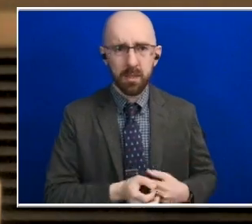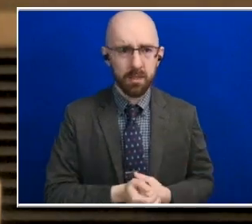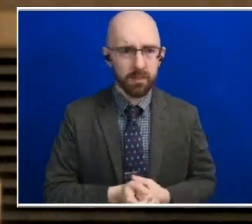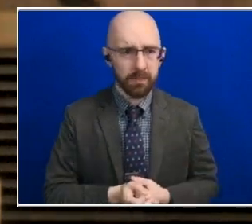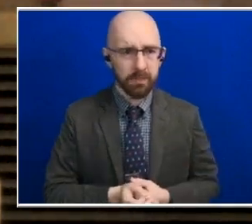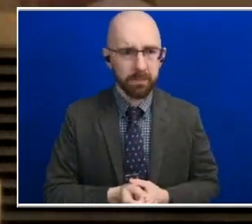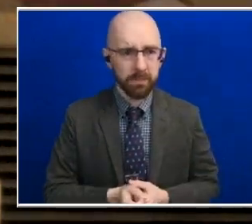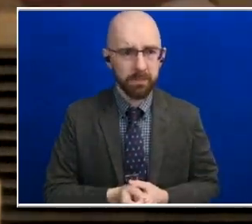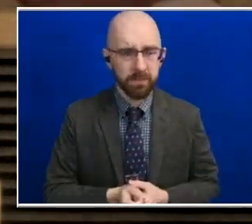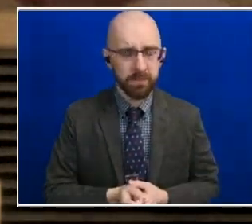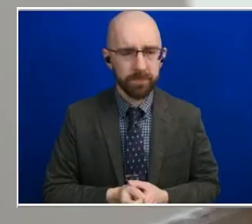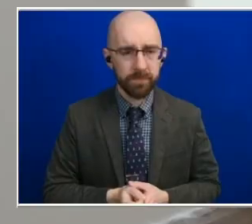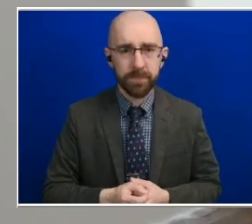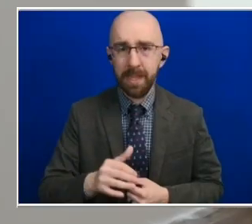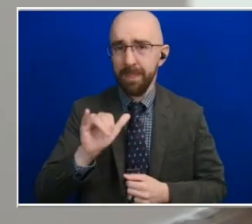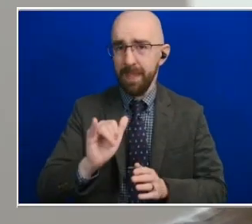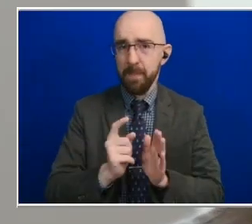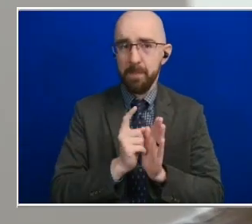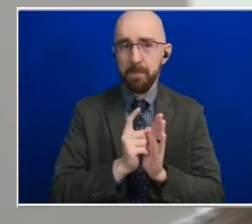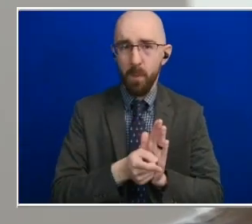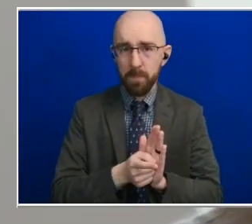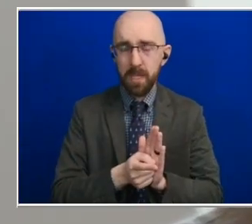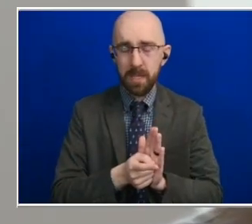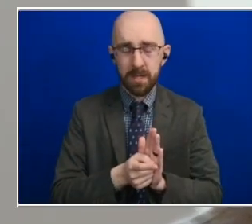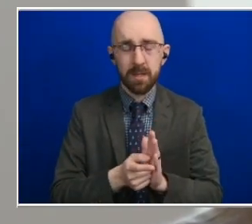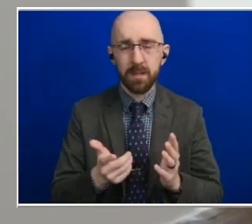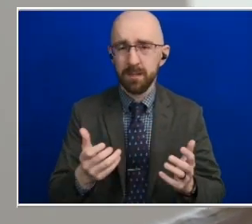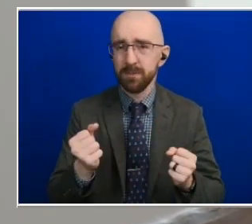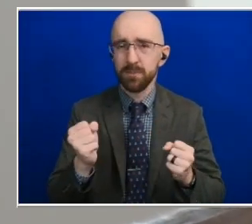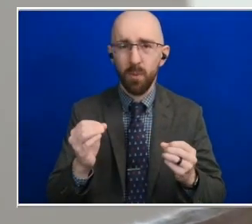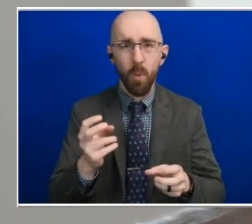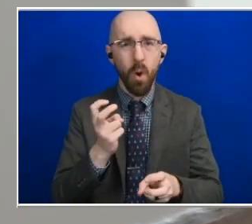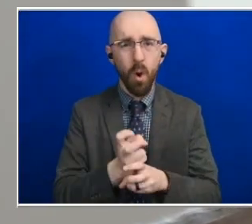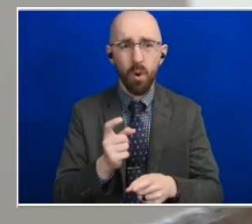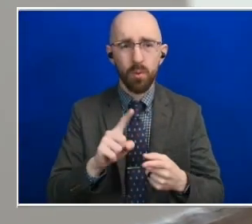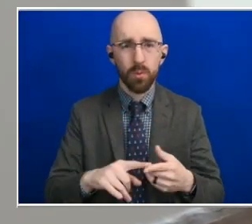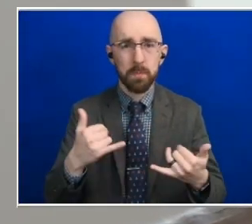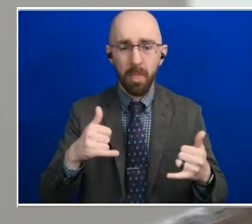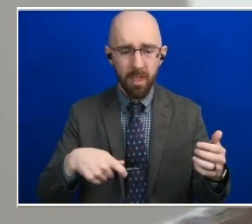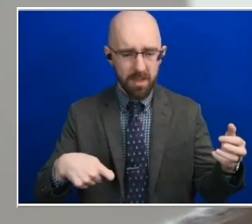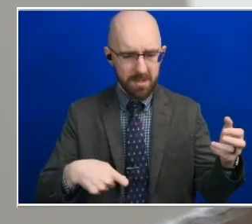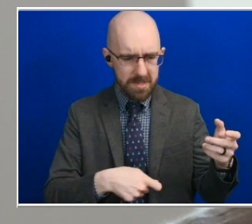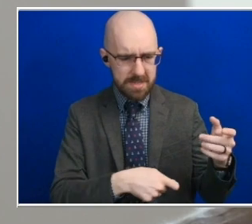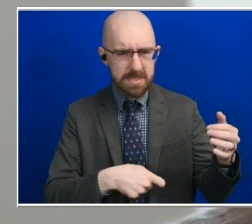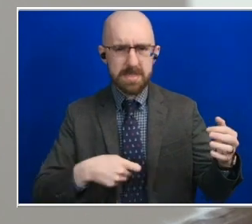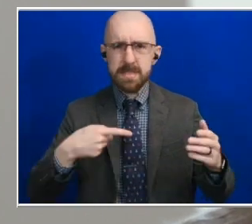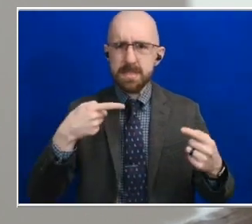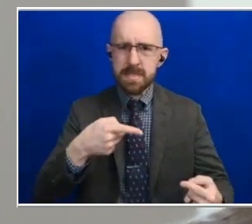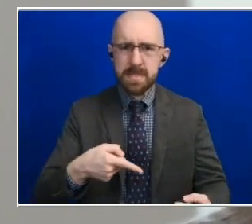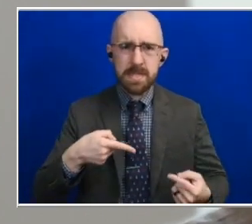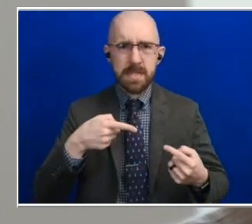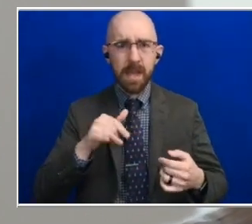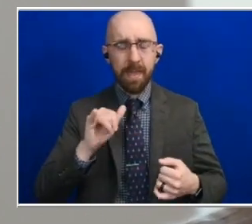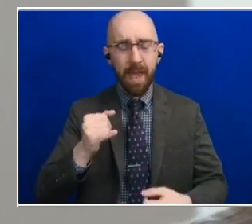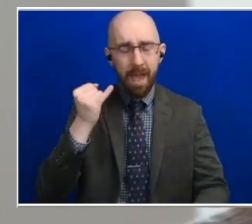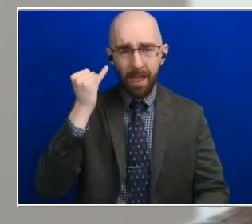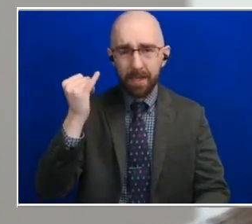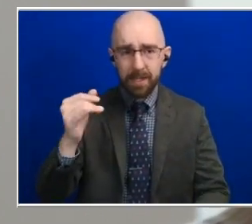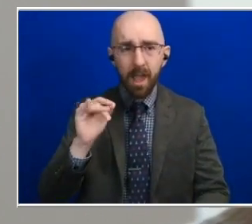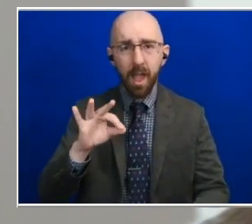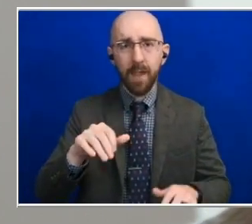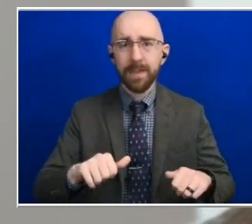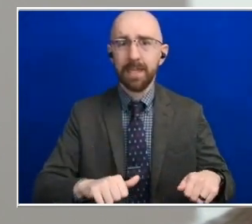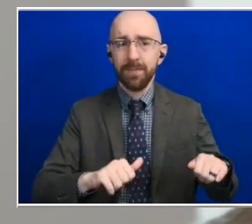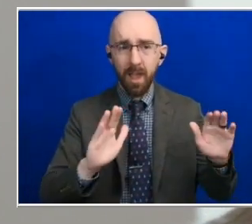At that moment, it was so hard for me to play at all that the idea of giving that up and